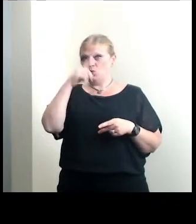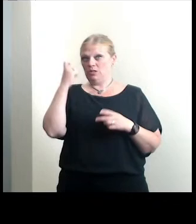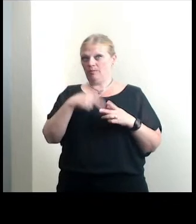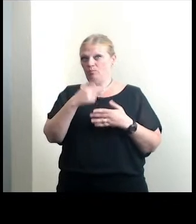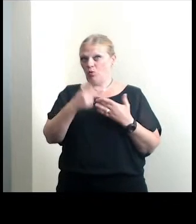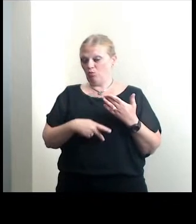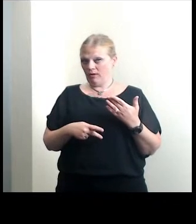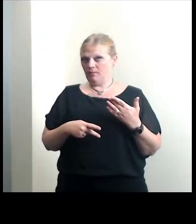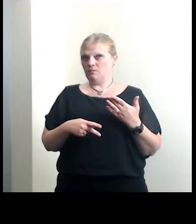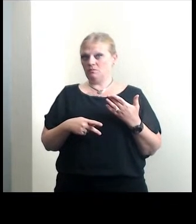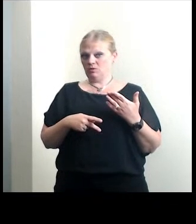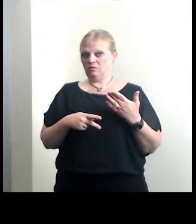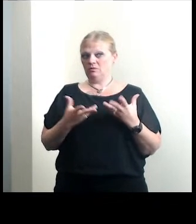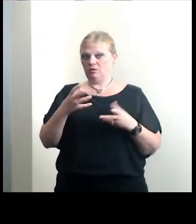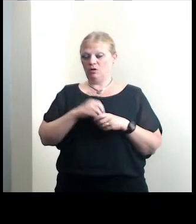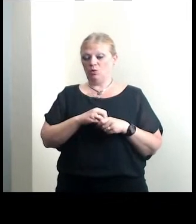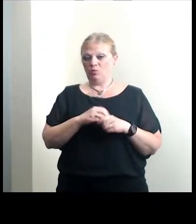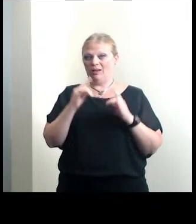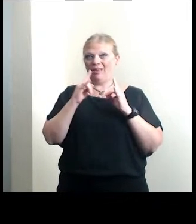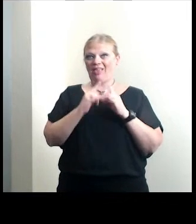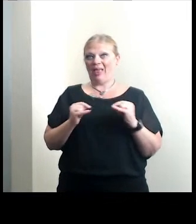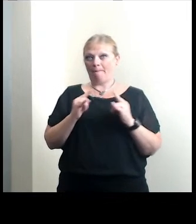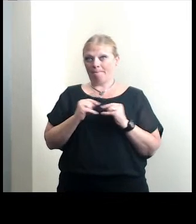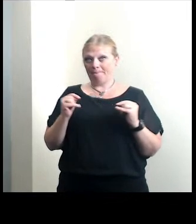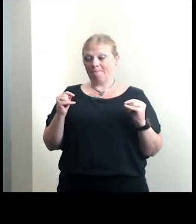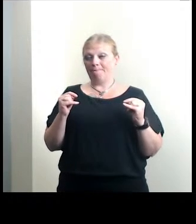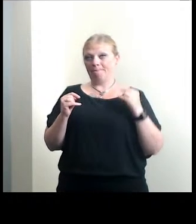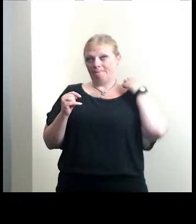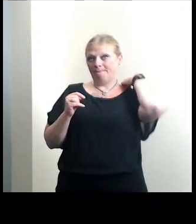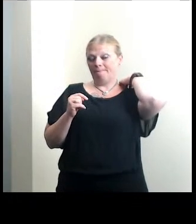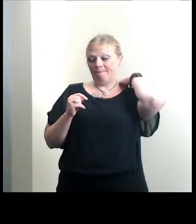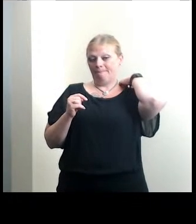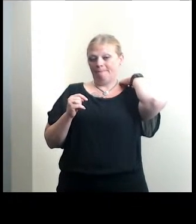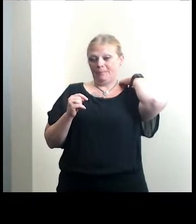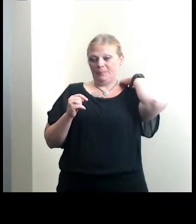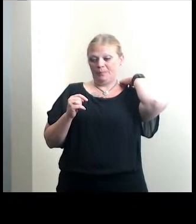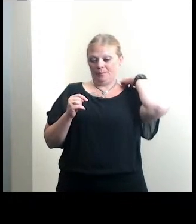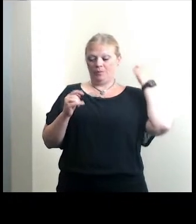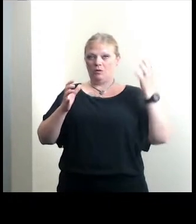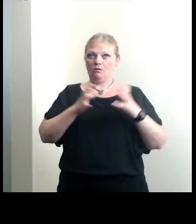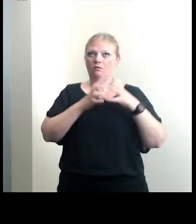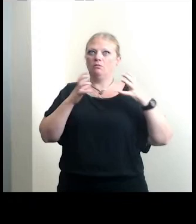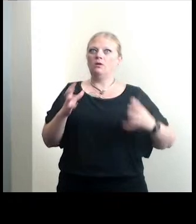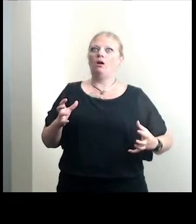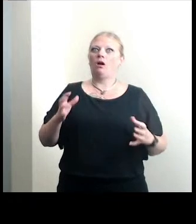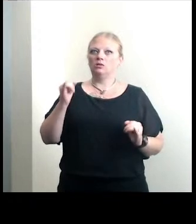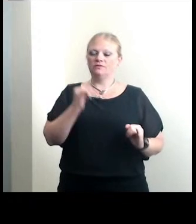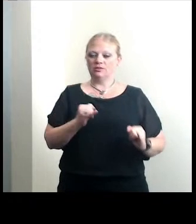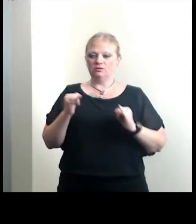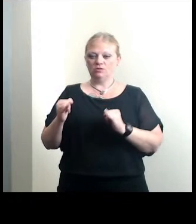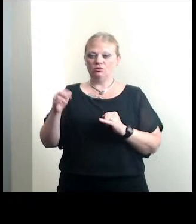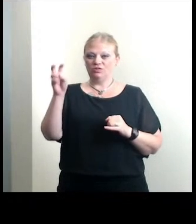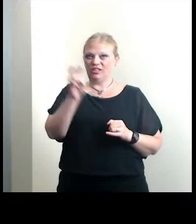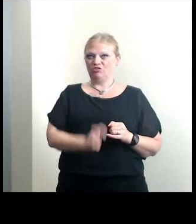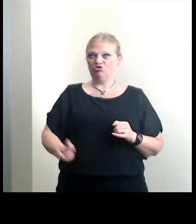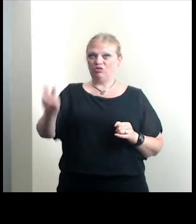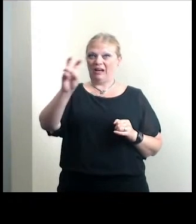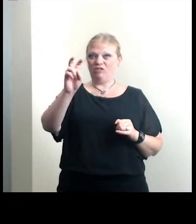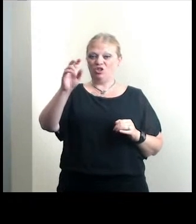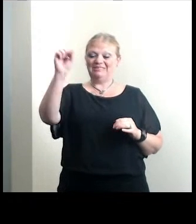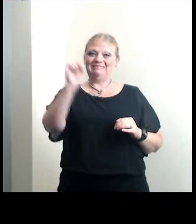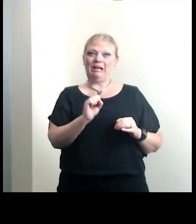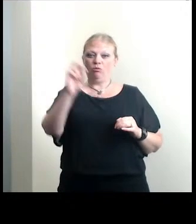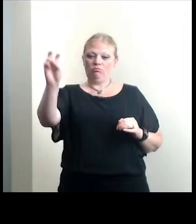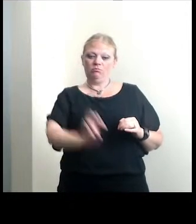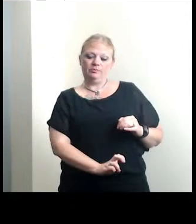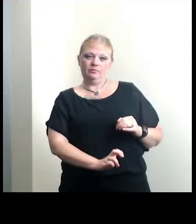program settings, including some camp, as well as seem to be getting a lot of individuals who traveled to the south recently